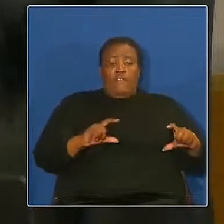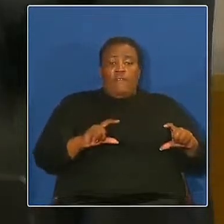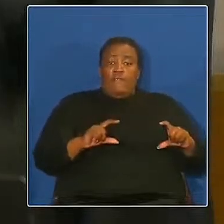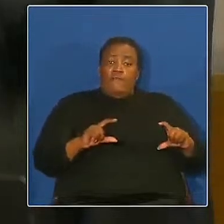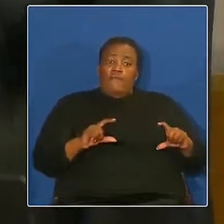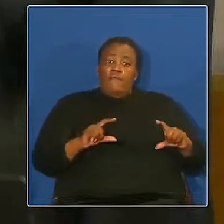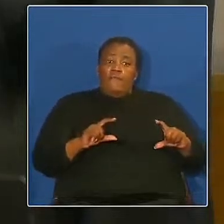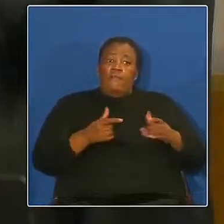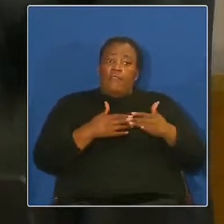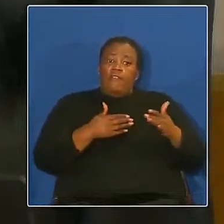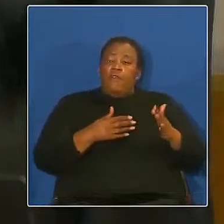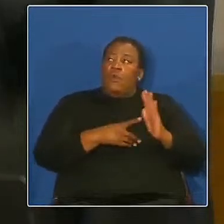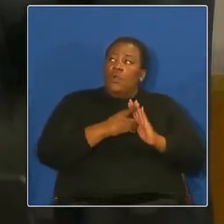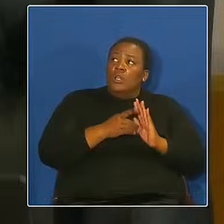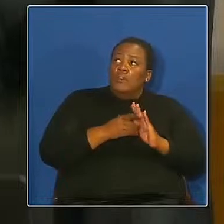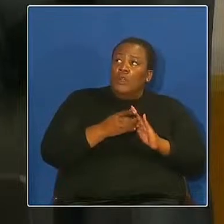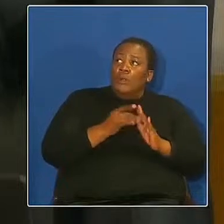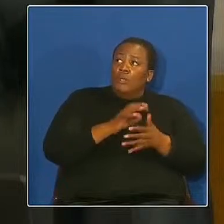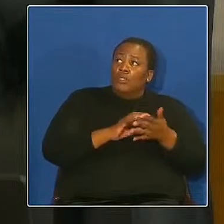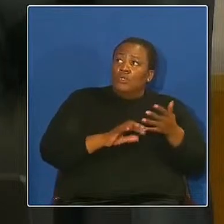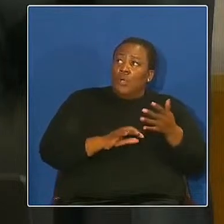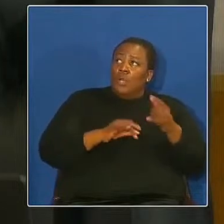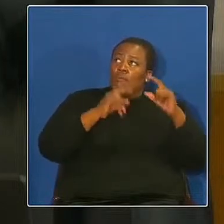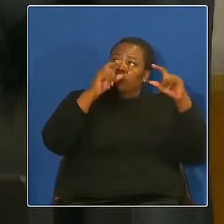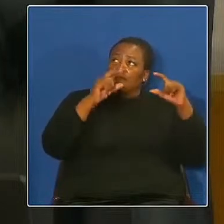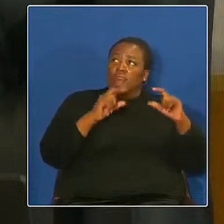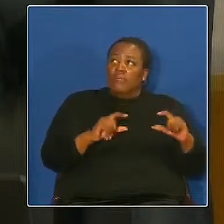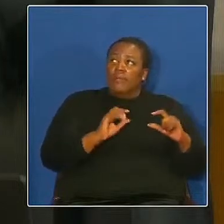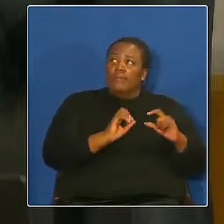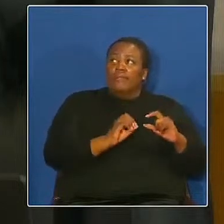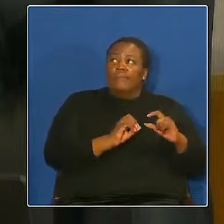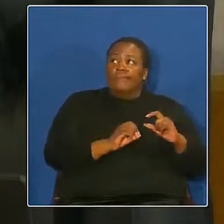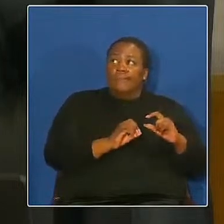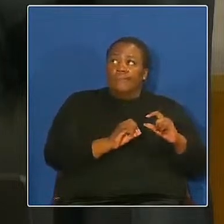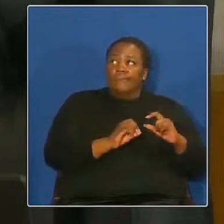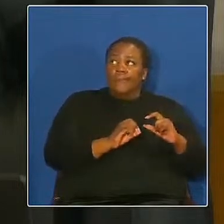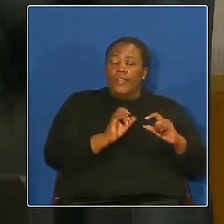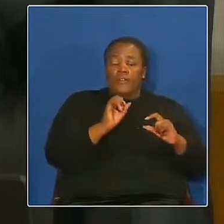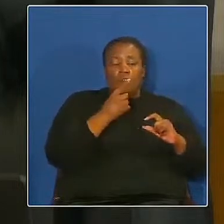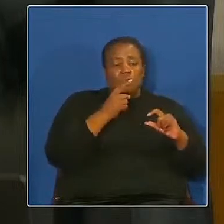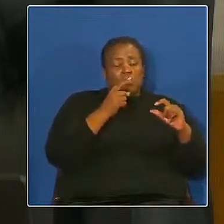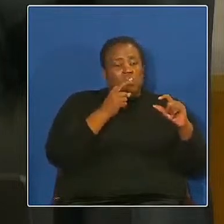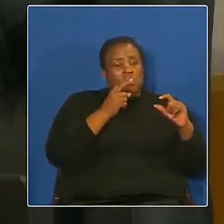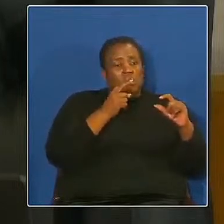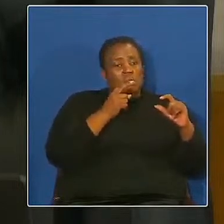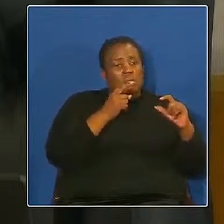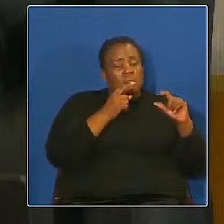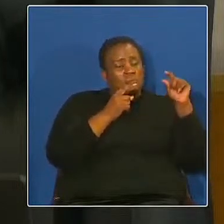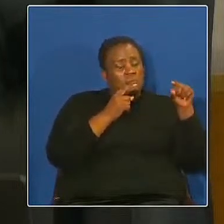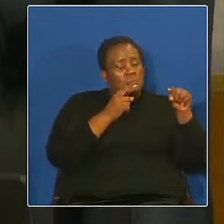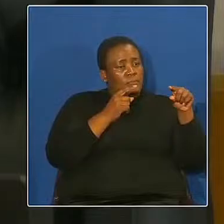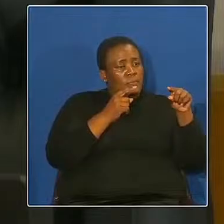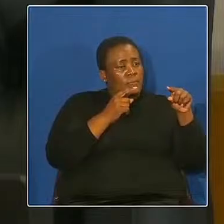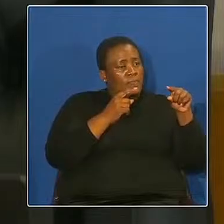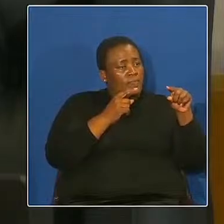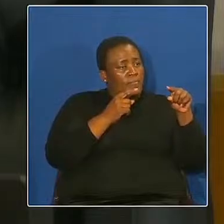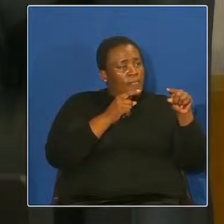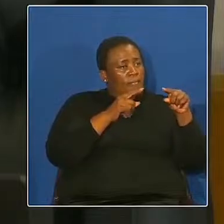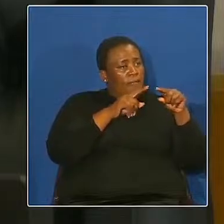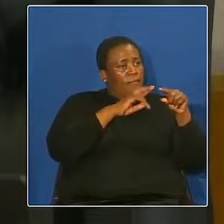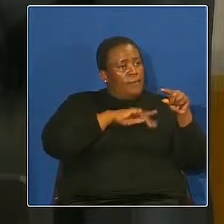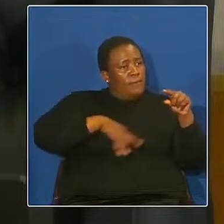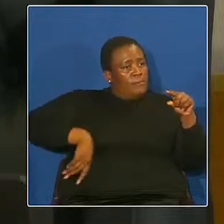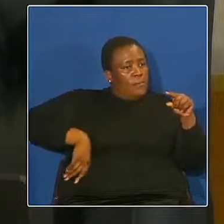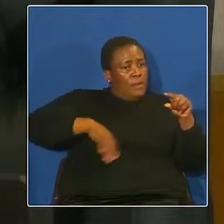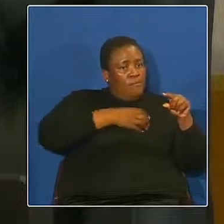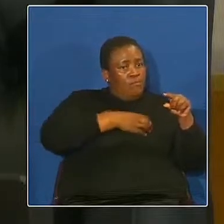before developing story, there are two parts there to this. There's the first part, which is that President